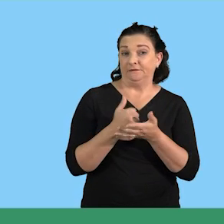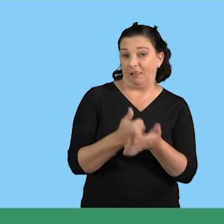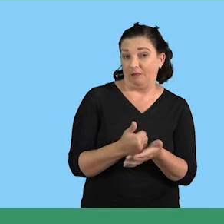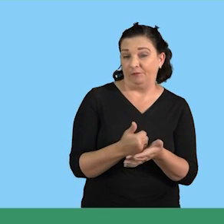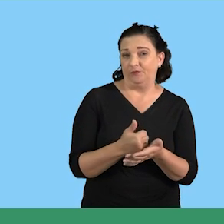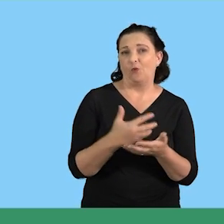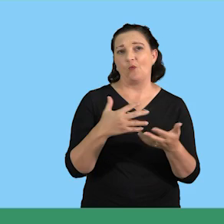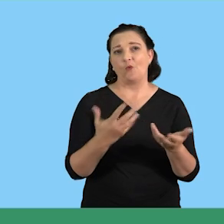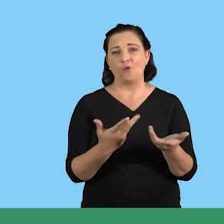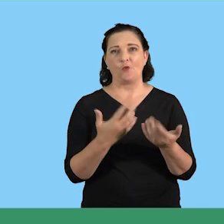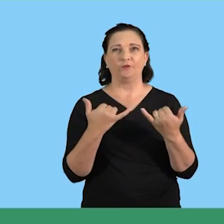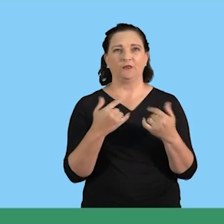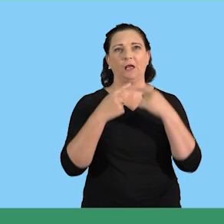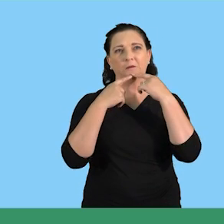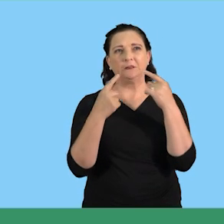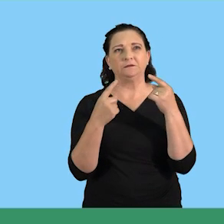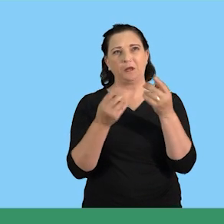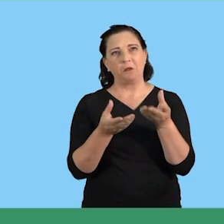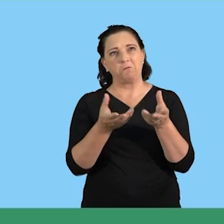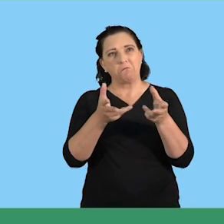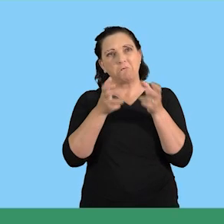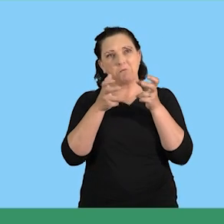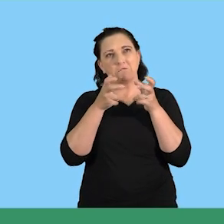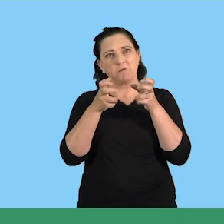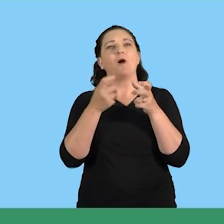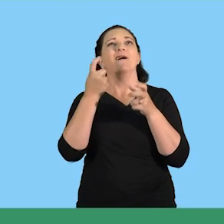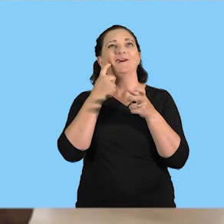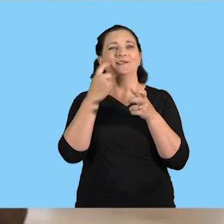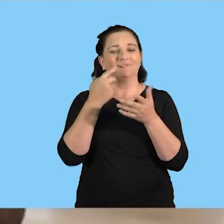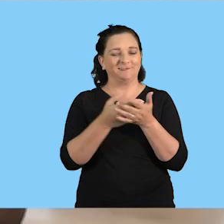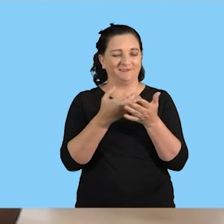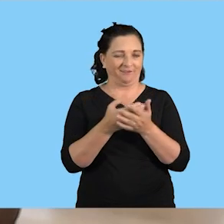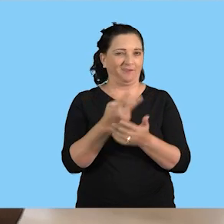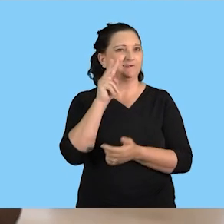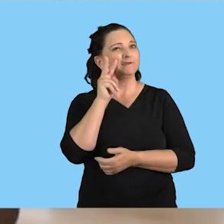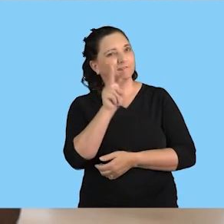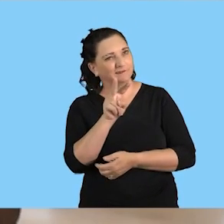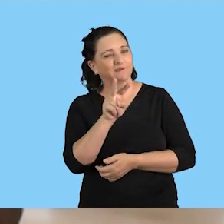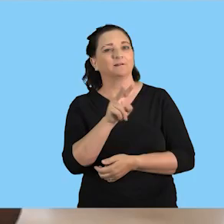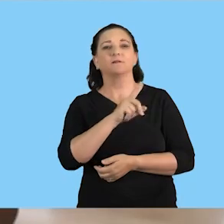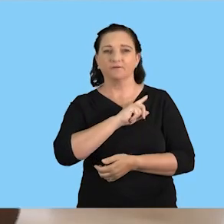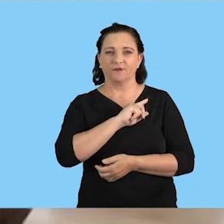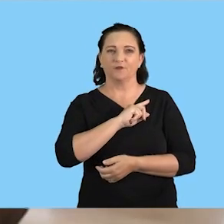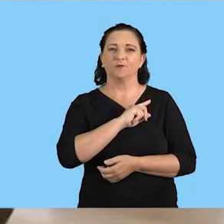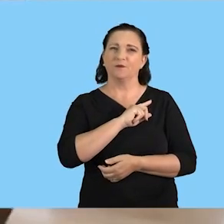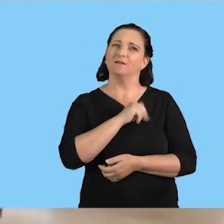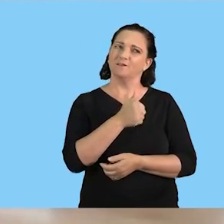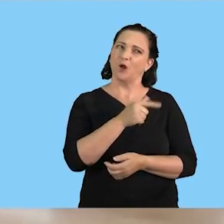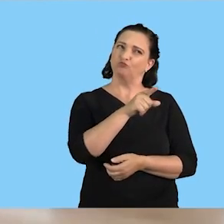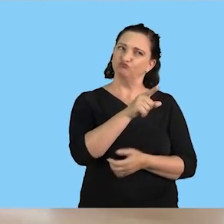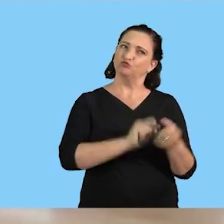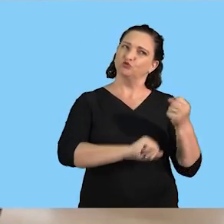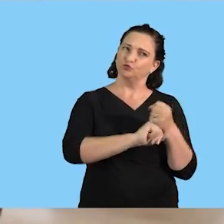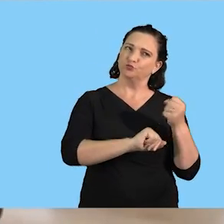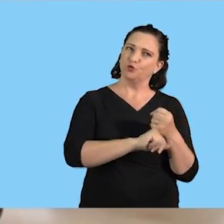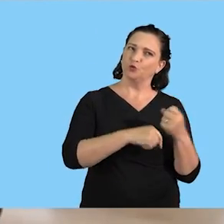or helps get the message across more easily. So you imagine I'm talking and there's a visual aid which reinforces